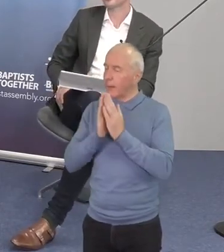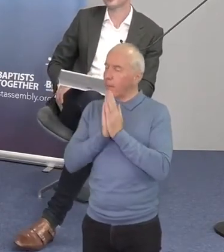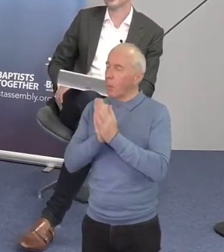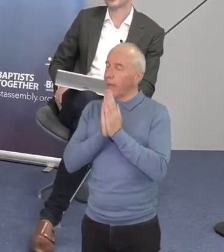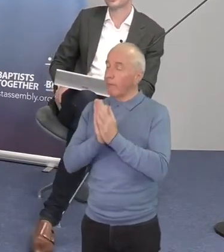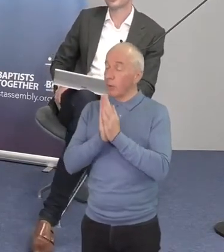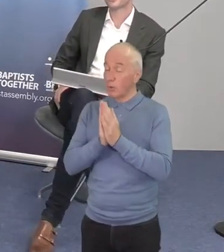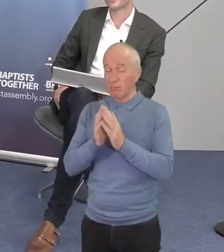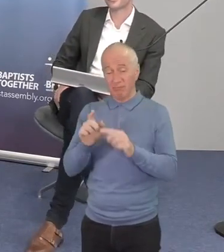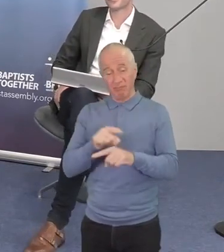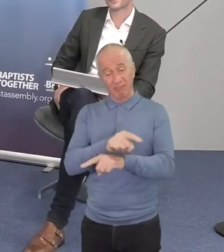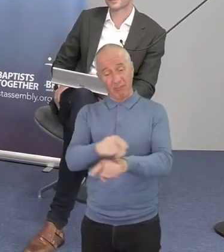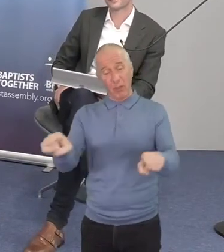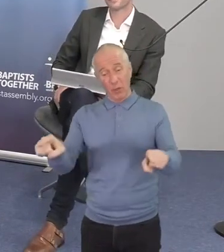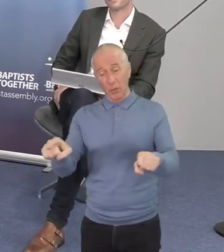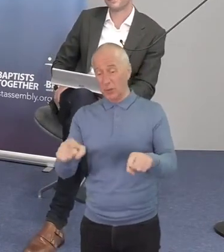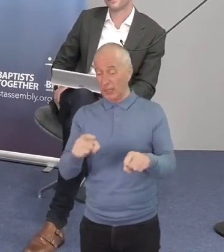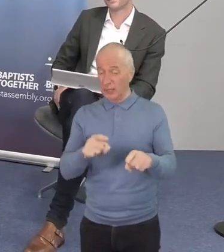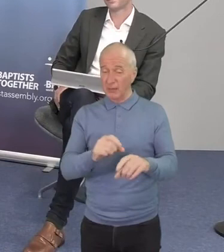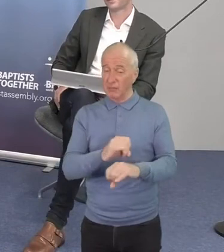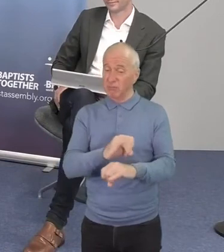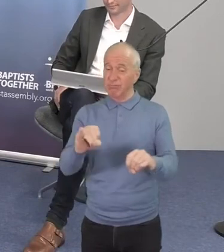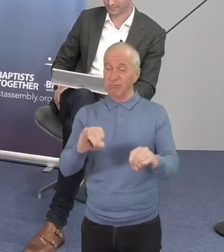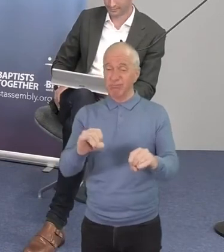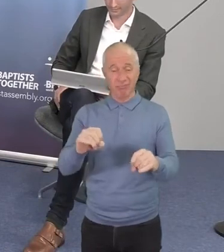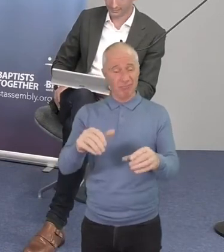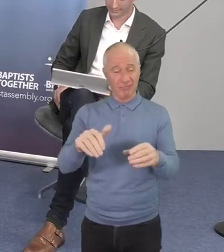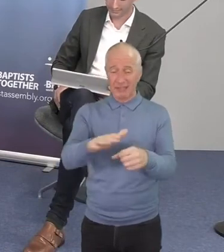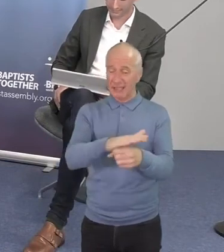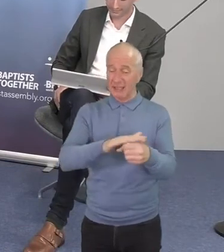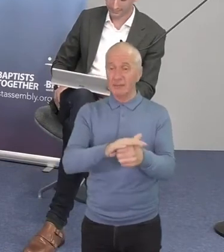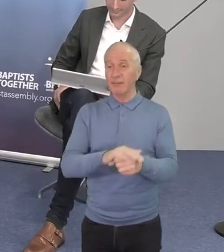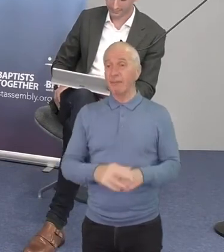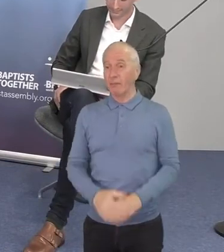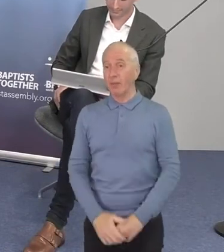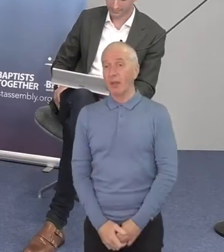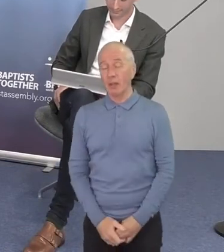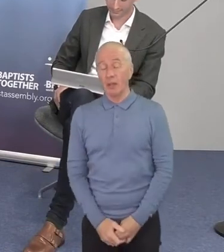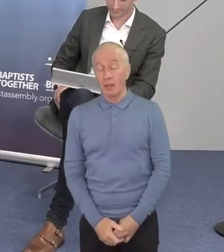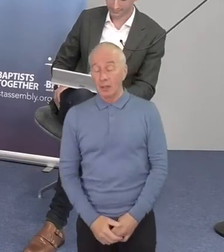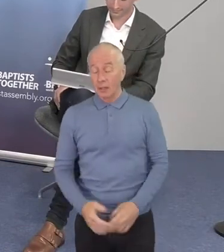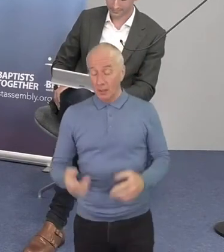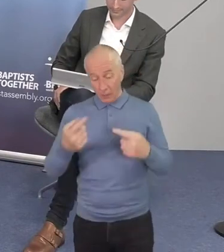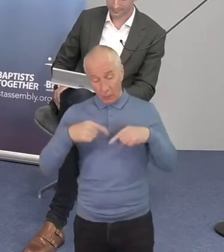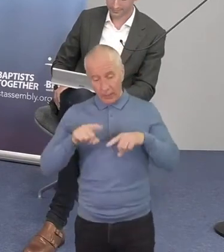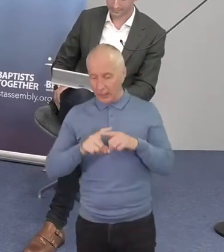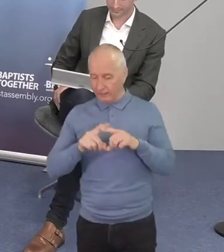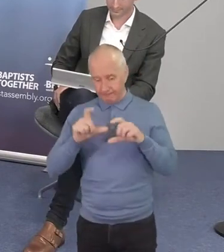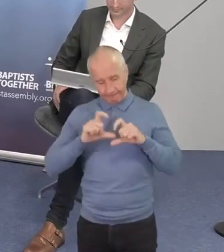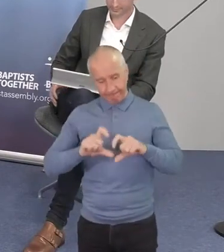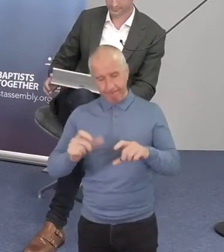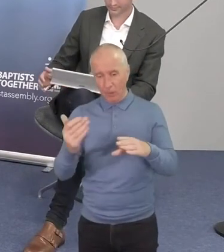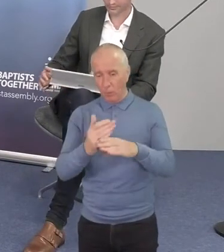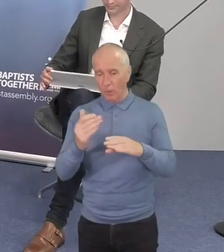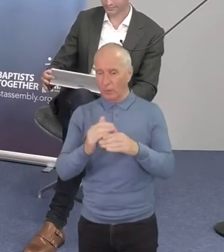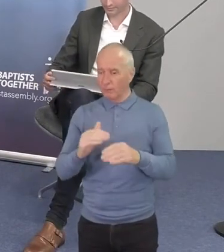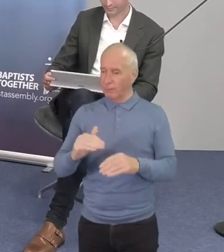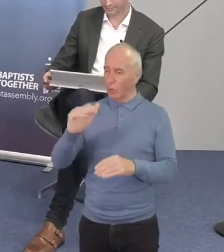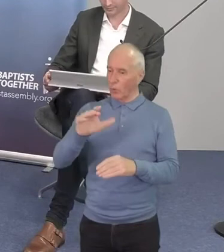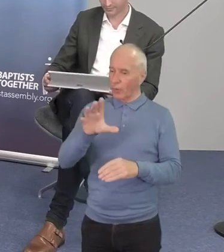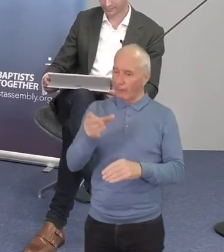Yeah, certainly. I think there are quite a number of areas. We continue to work in North